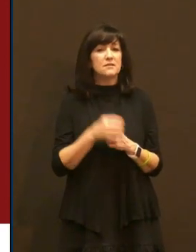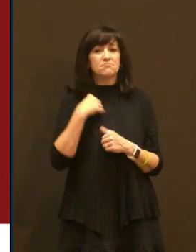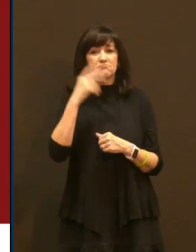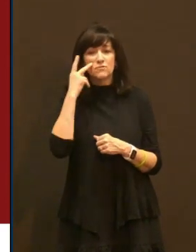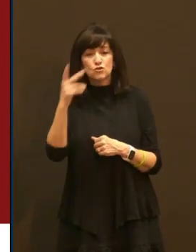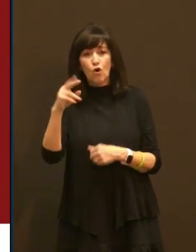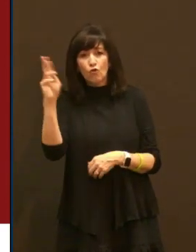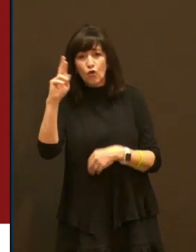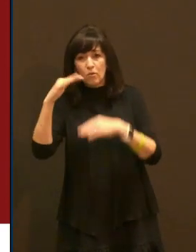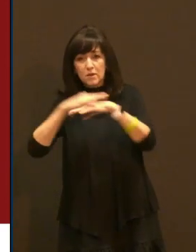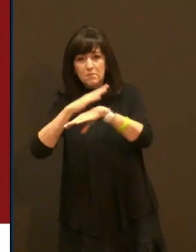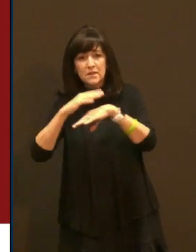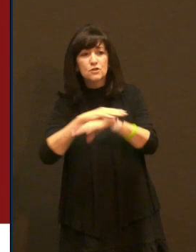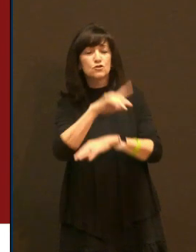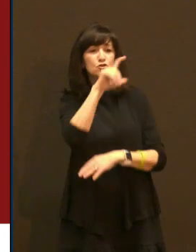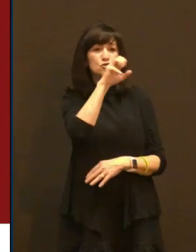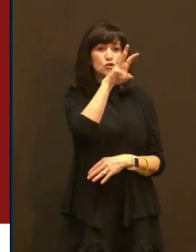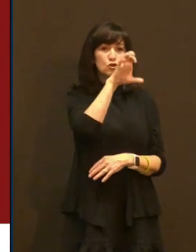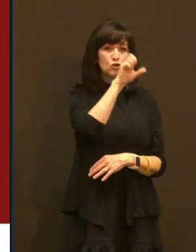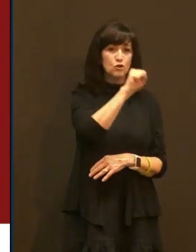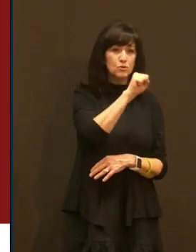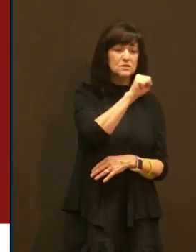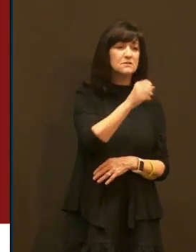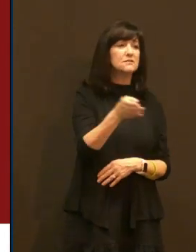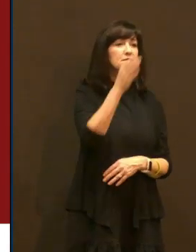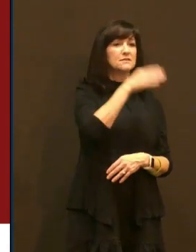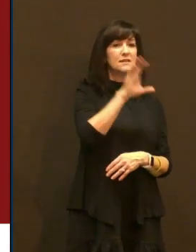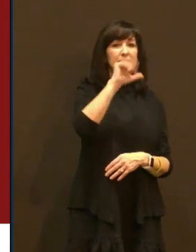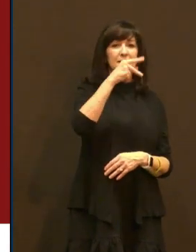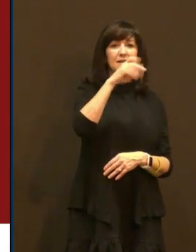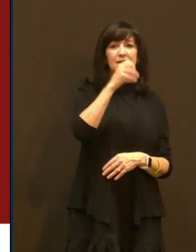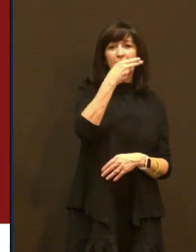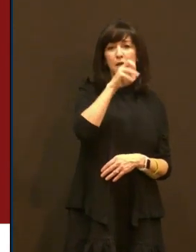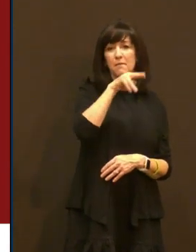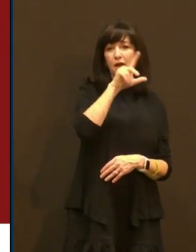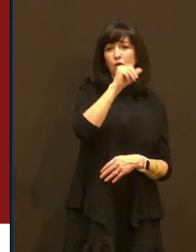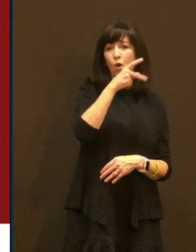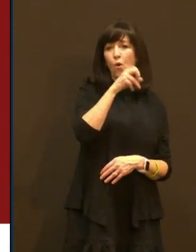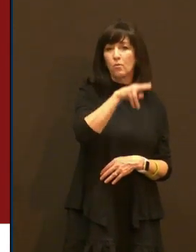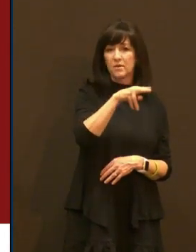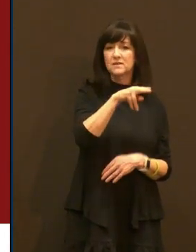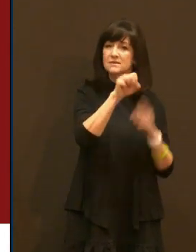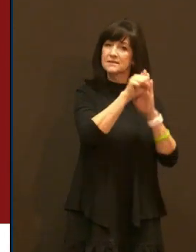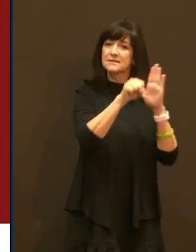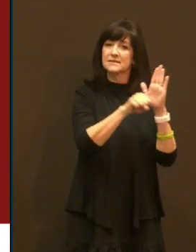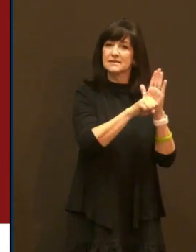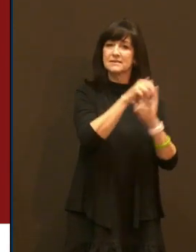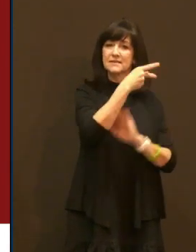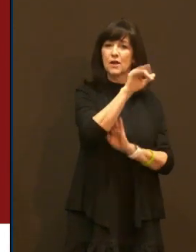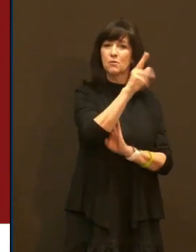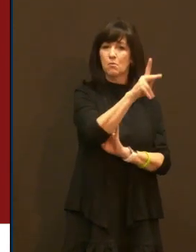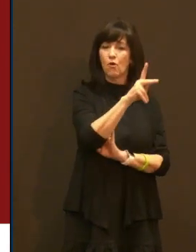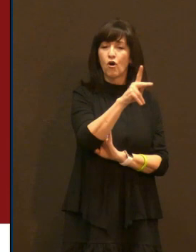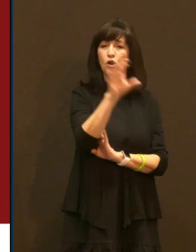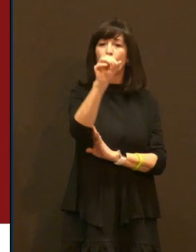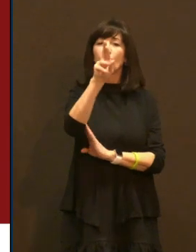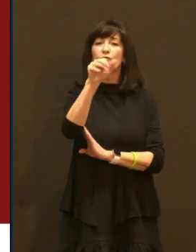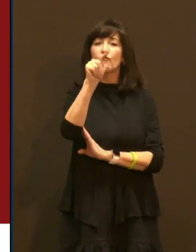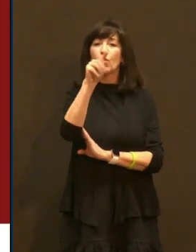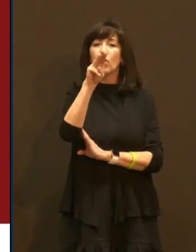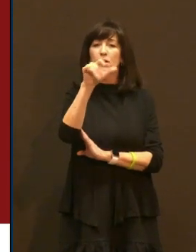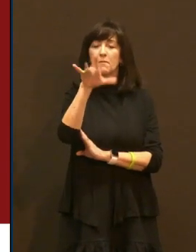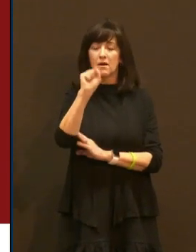Lewis and at Cape Henlopen State Park, Fort Miles. It